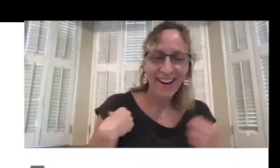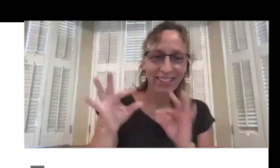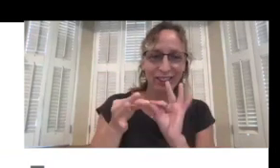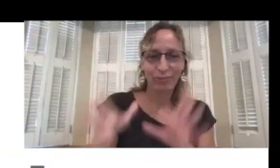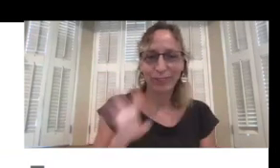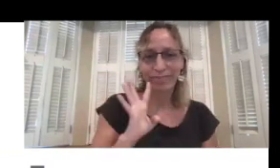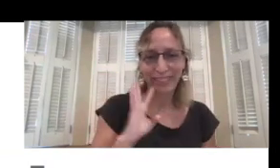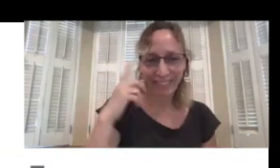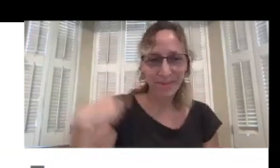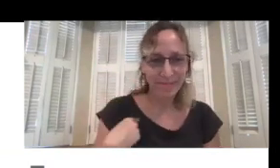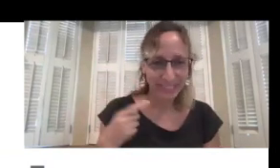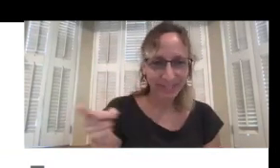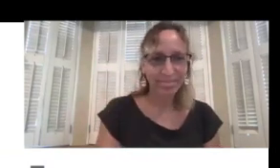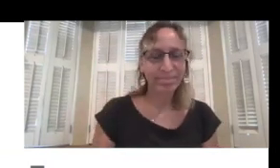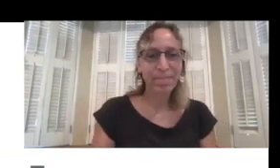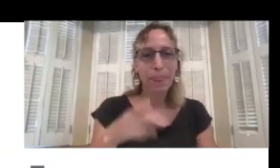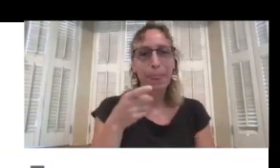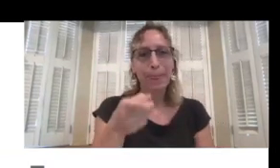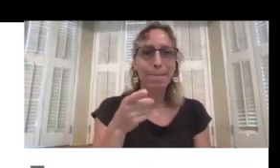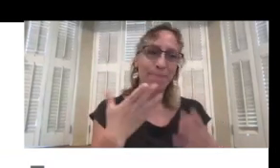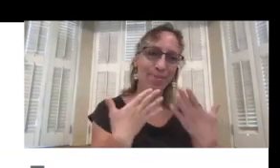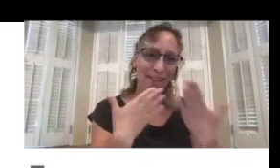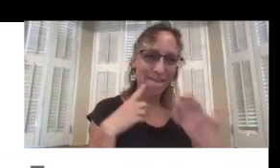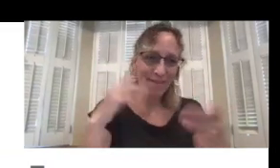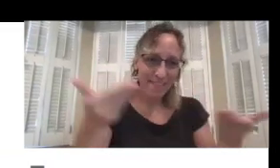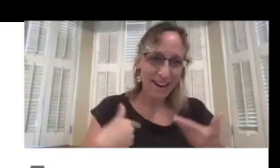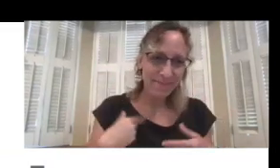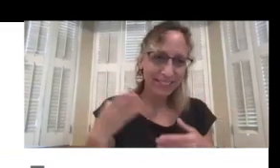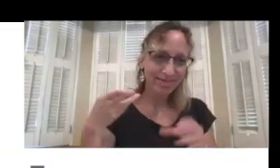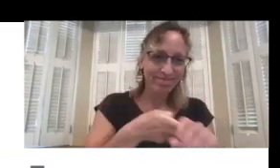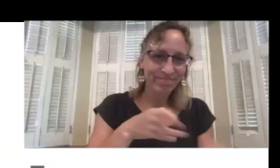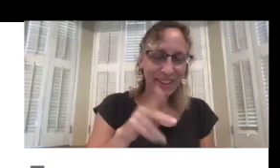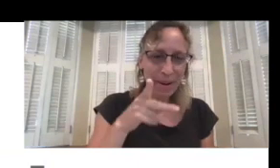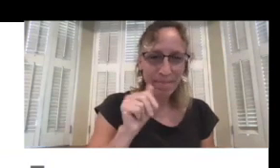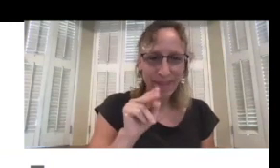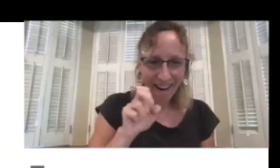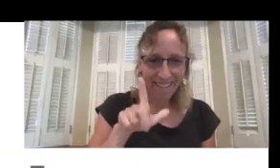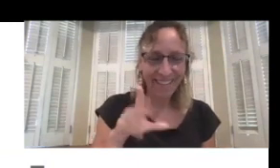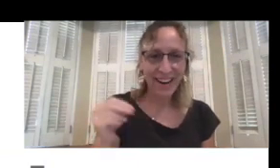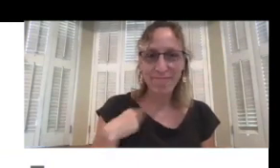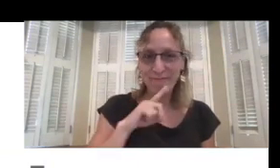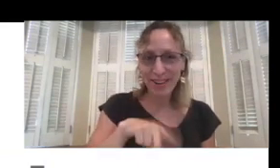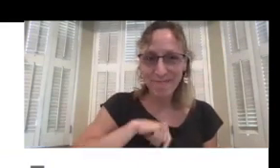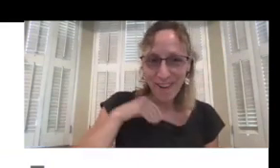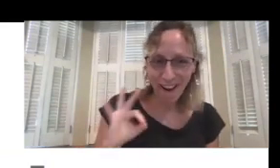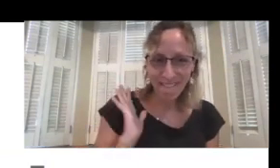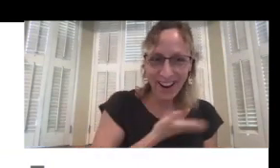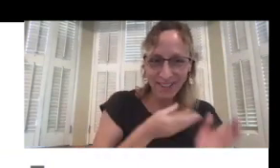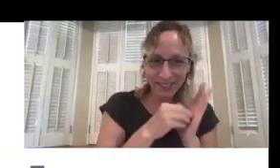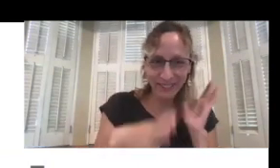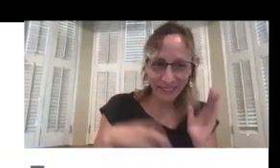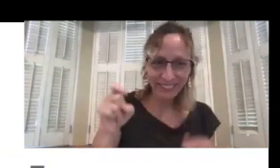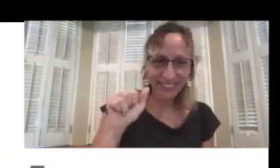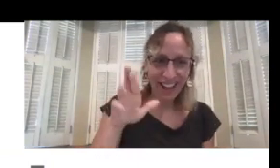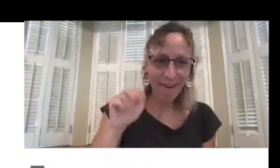Hello, everyone. I will be signing for today's webinar, and I have an interpreter speaking for me. Again, thank you for inviting me to